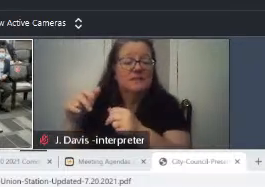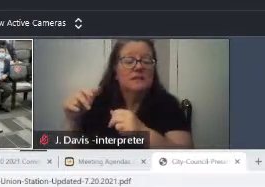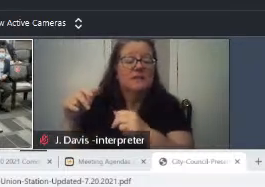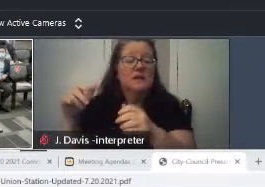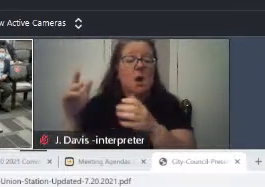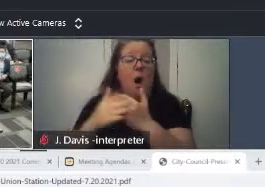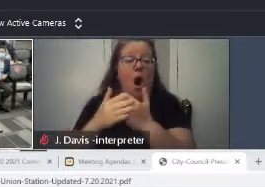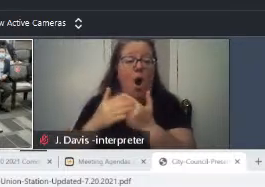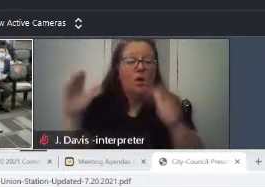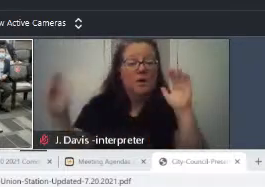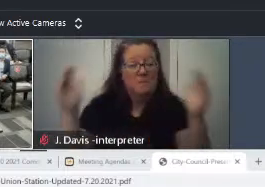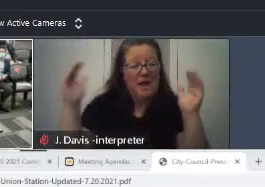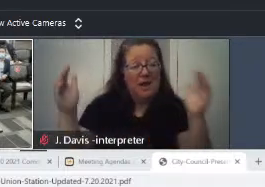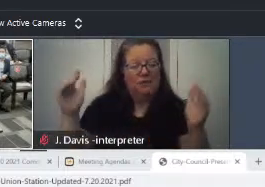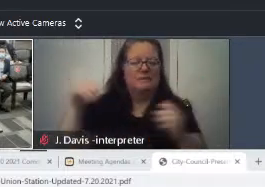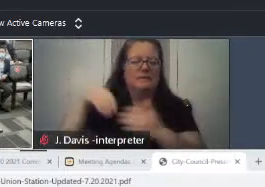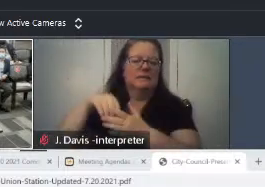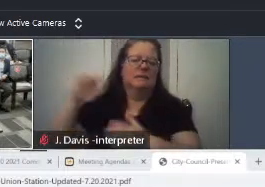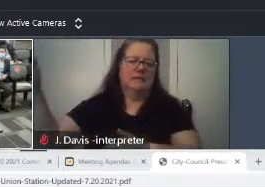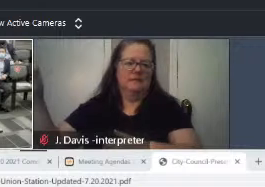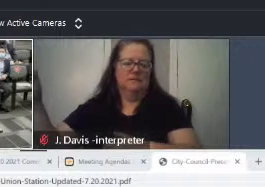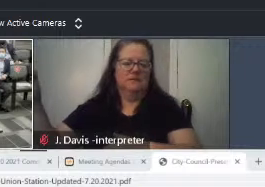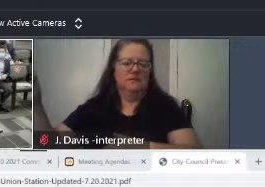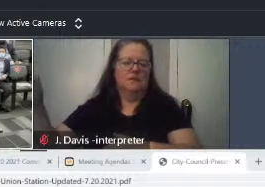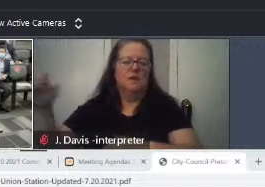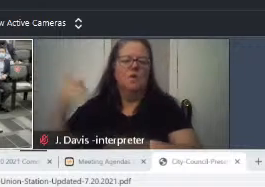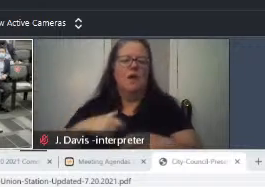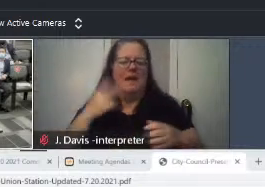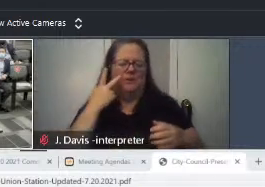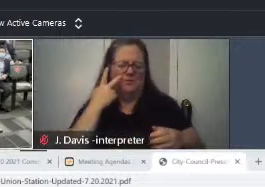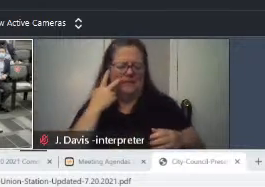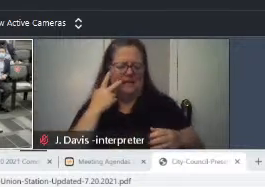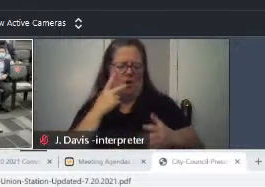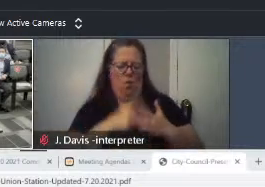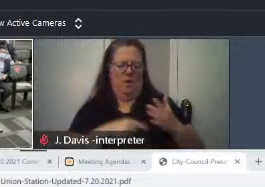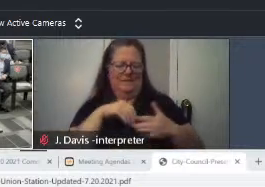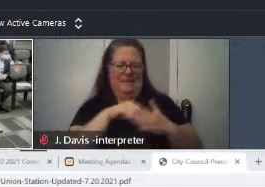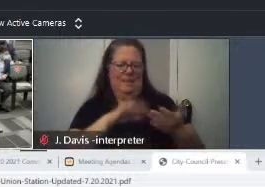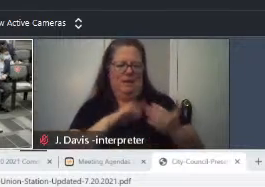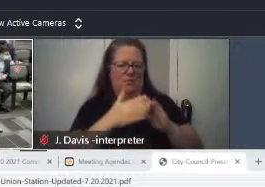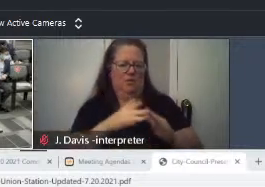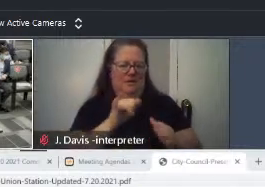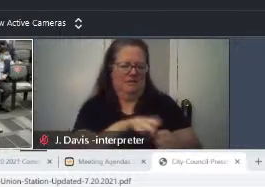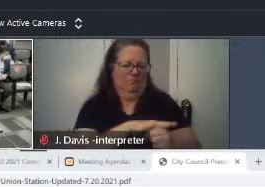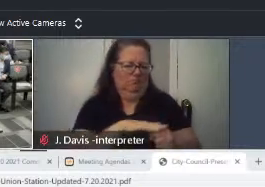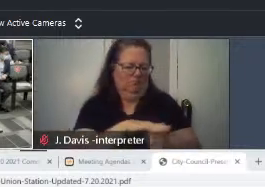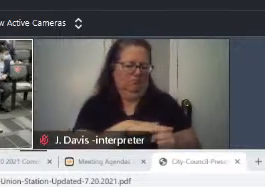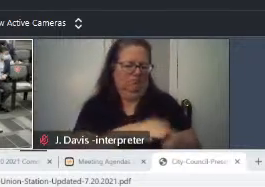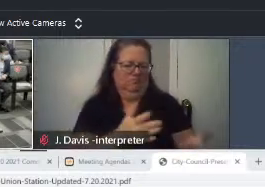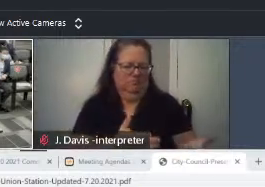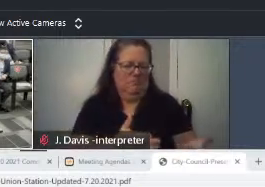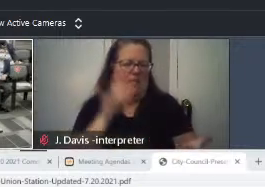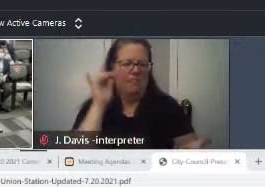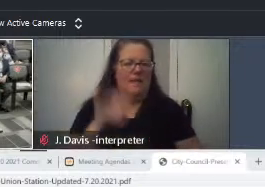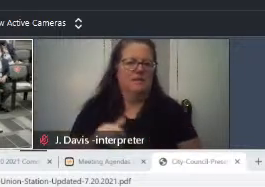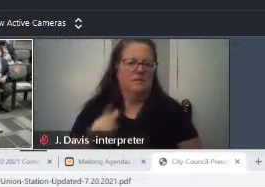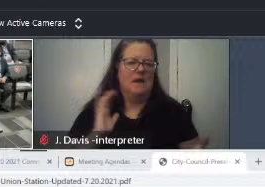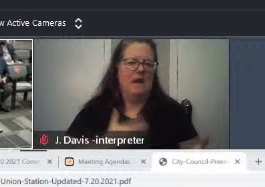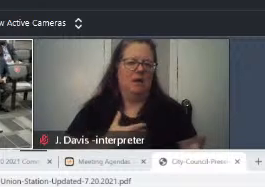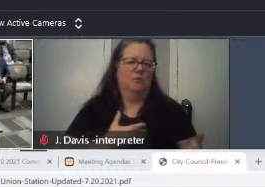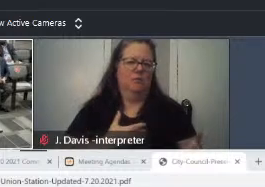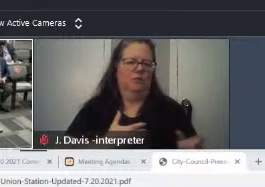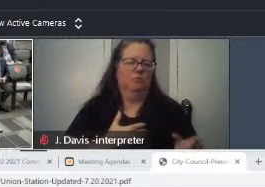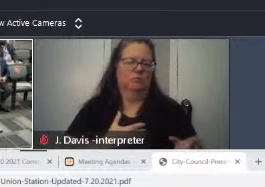is what we had existing in and around the community as well. So that's where we are at this particular point.